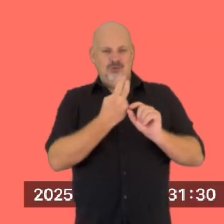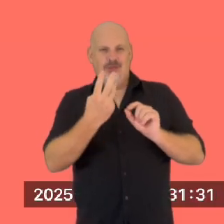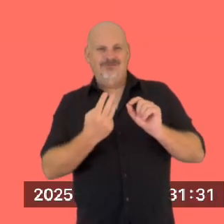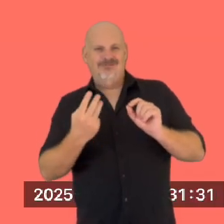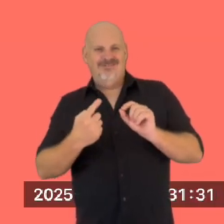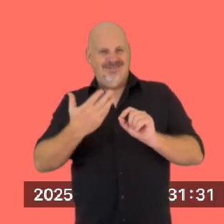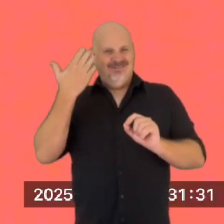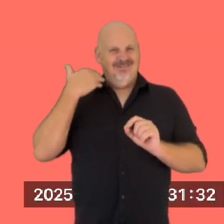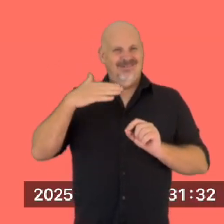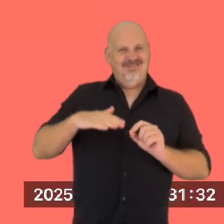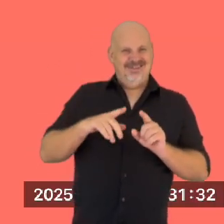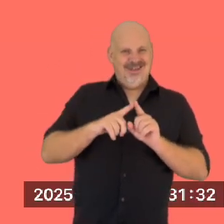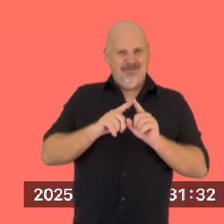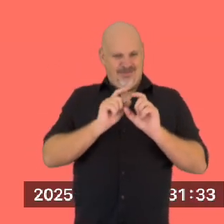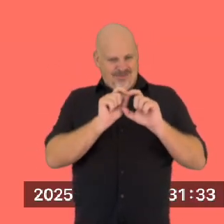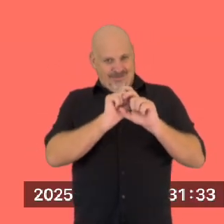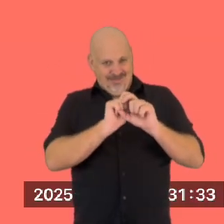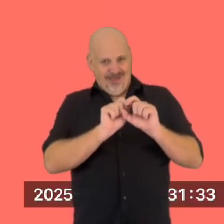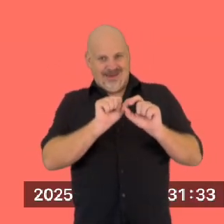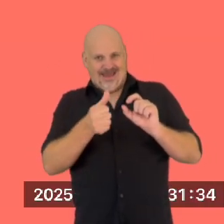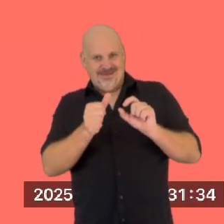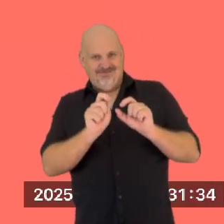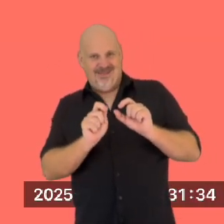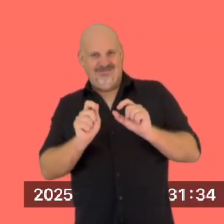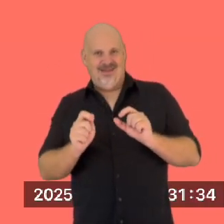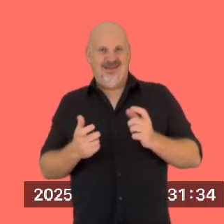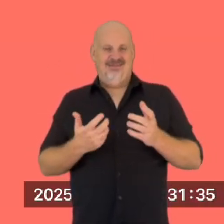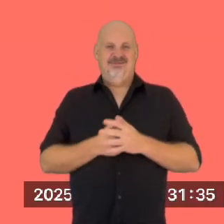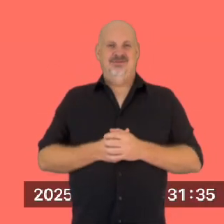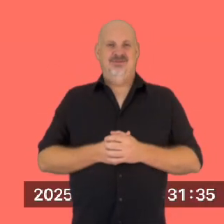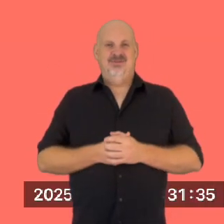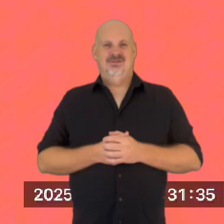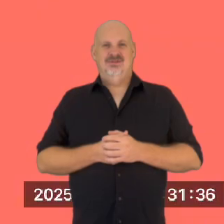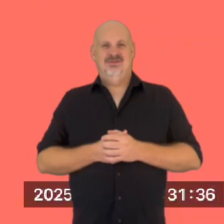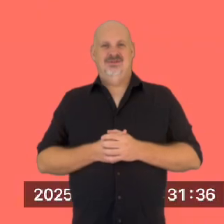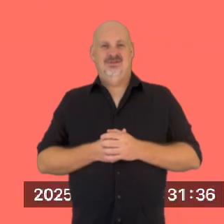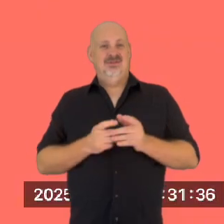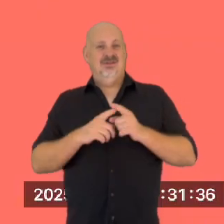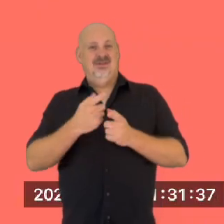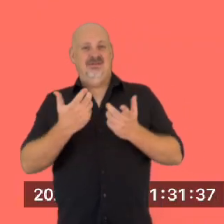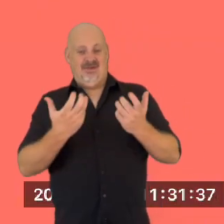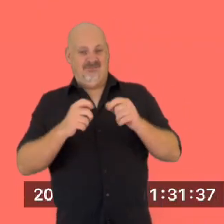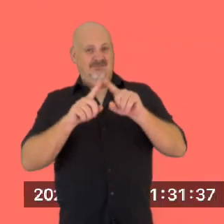paint by numbers here in a certain degree. It's a nice way to do things. And if you say you've been doing the